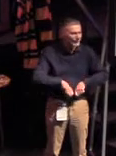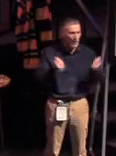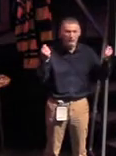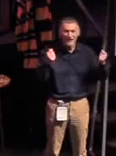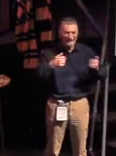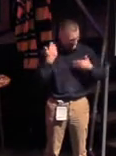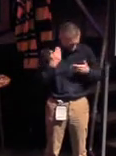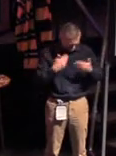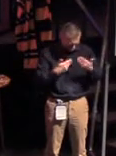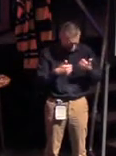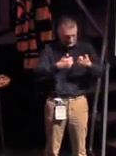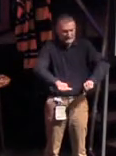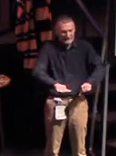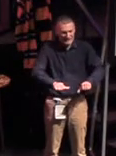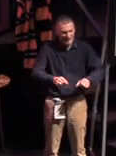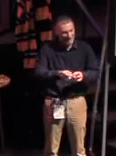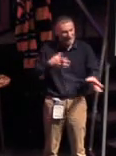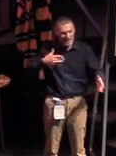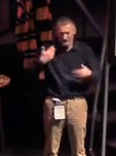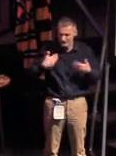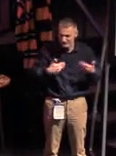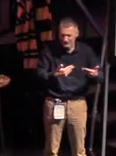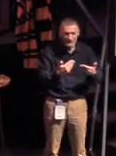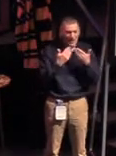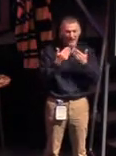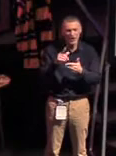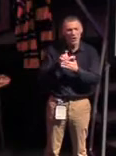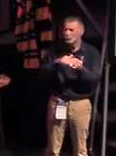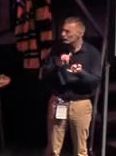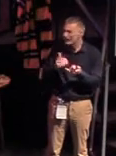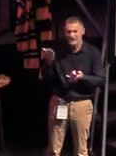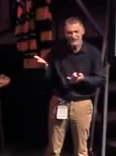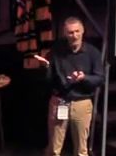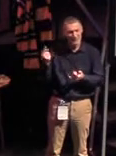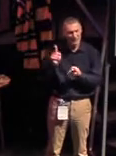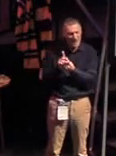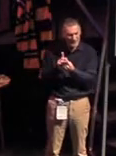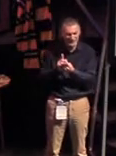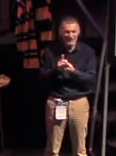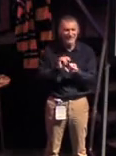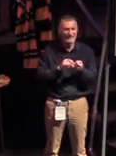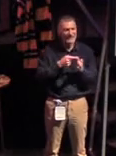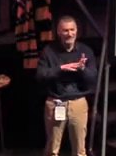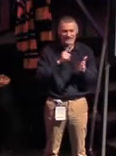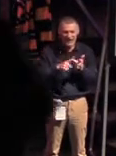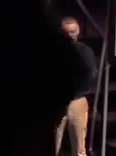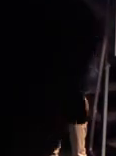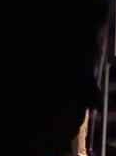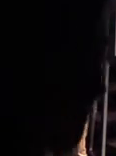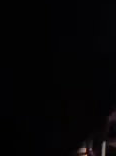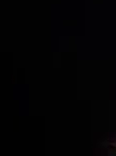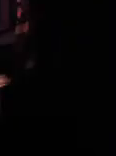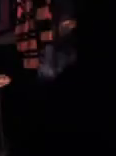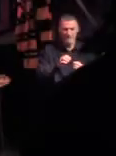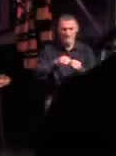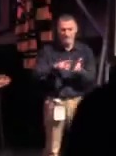IETM plenary. It's been a very short turnaround. Particular thanks to Chris, who you've met, Lindsay Stockley, Sammy Hindmarsh, Lily Meller, Becca Clark,